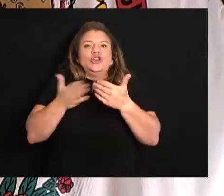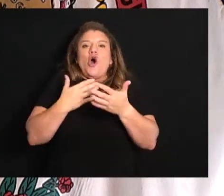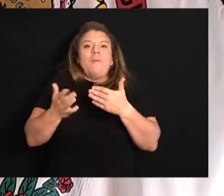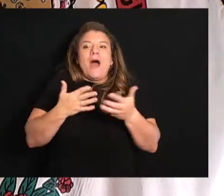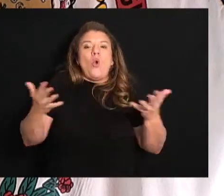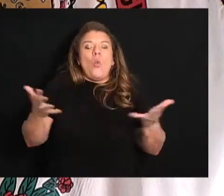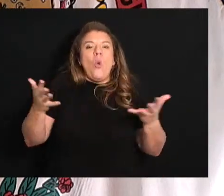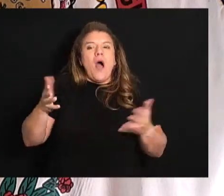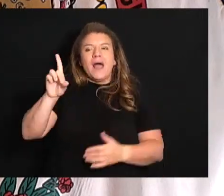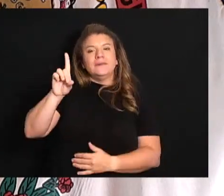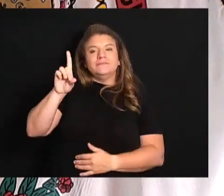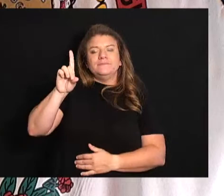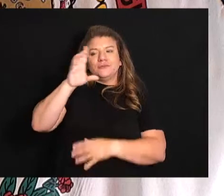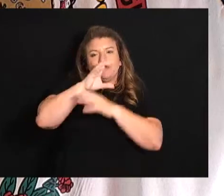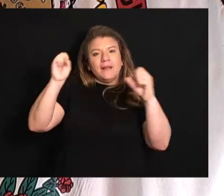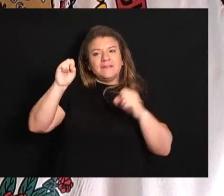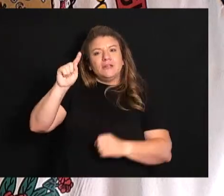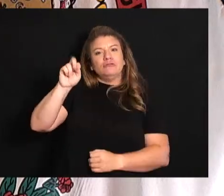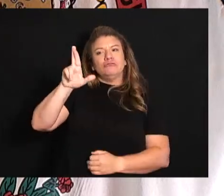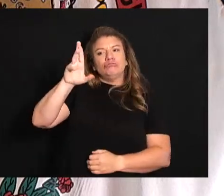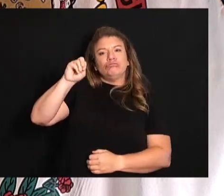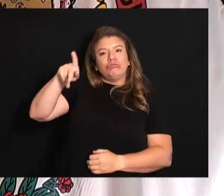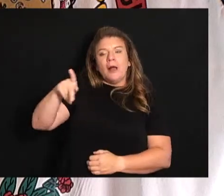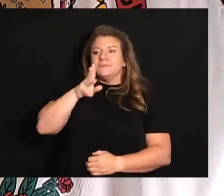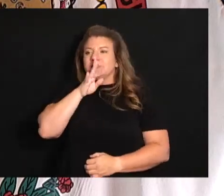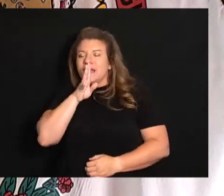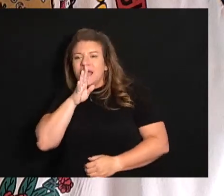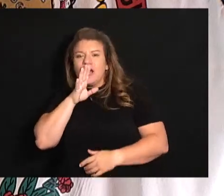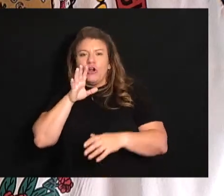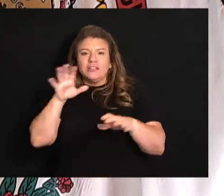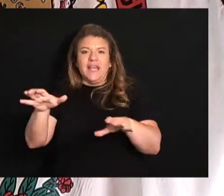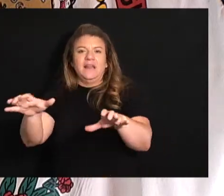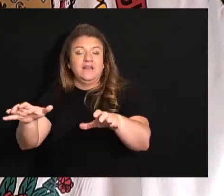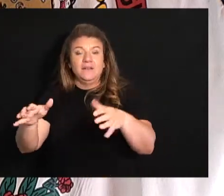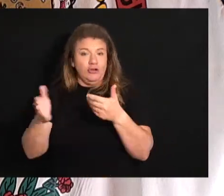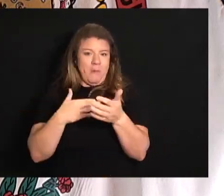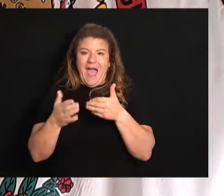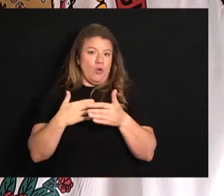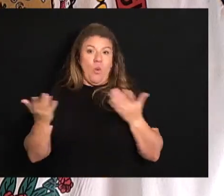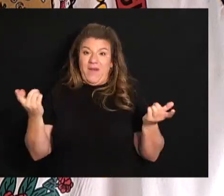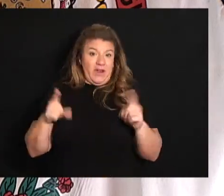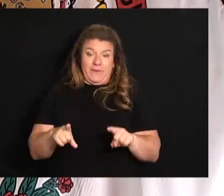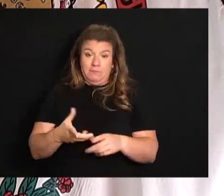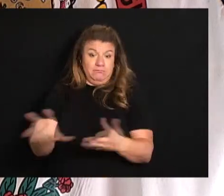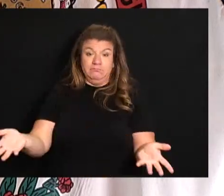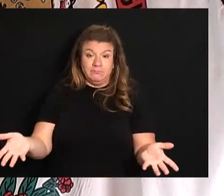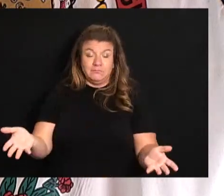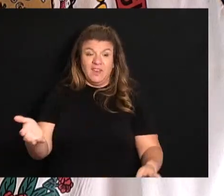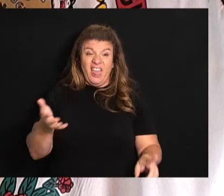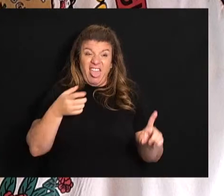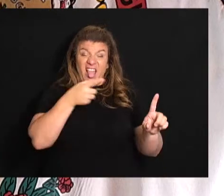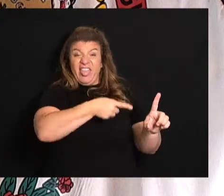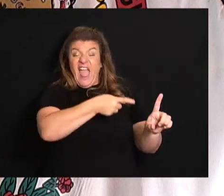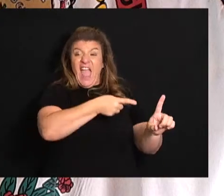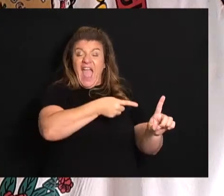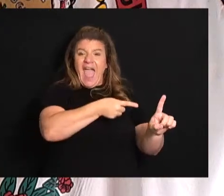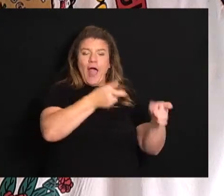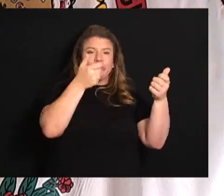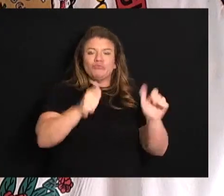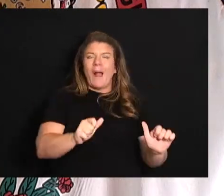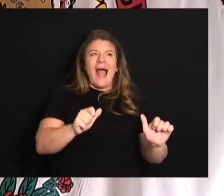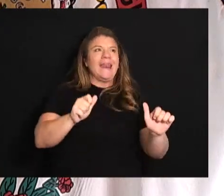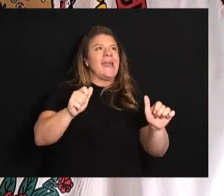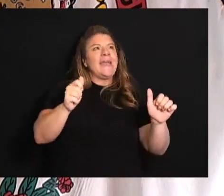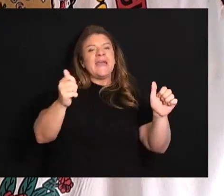Donald Trump did or Donald Trump said, no matter what it was, they absolutely just tried